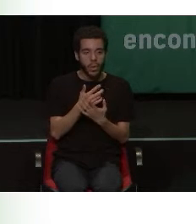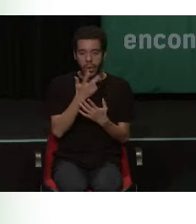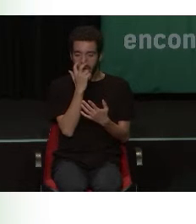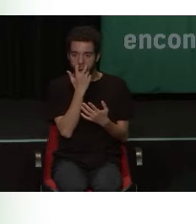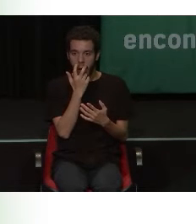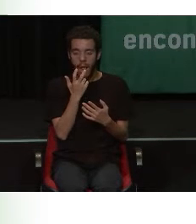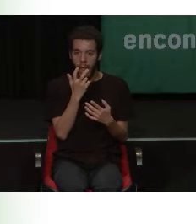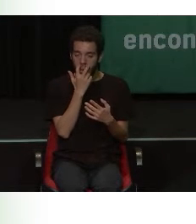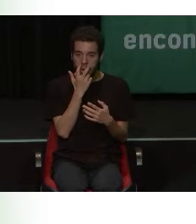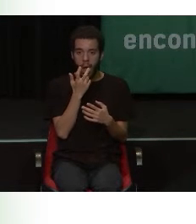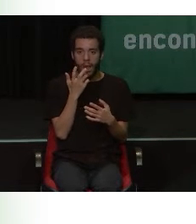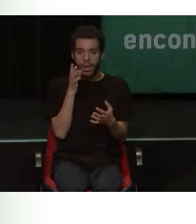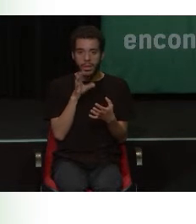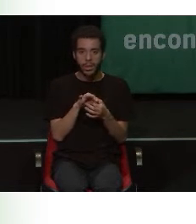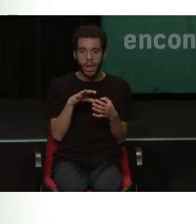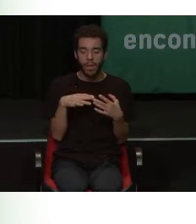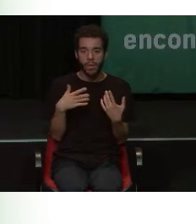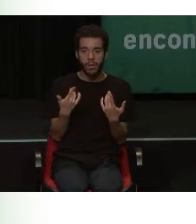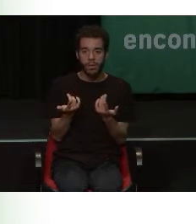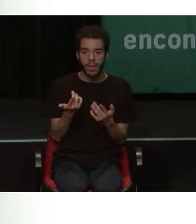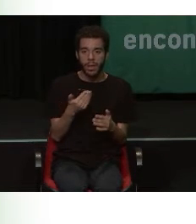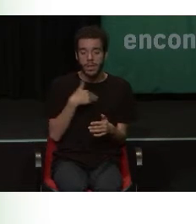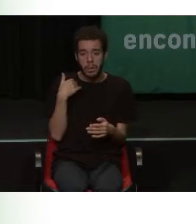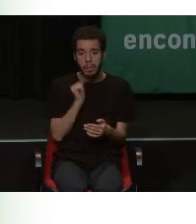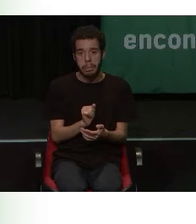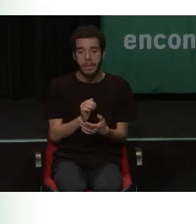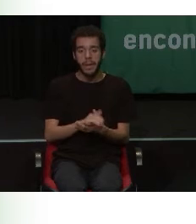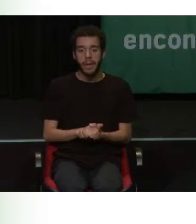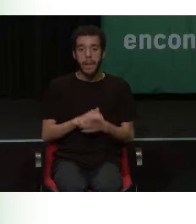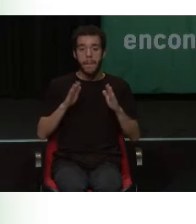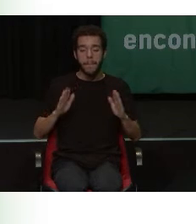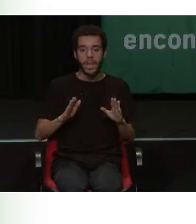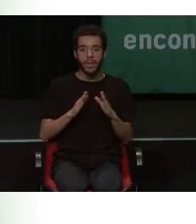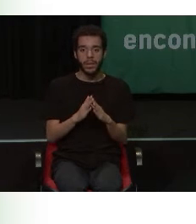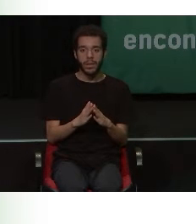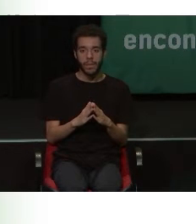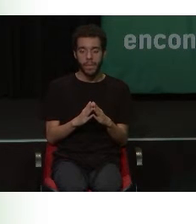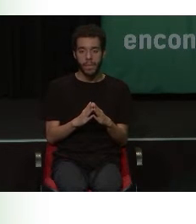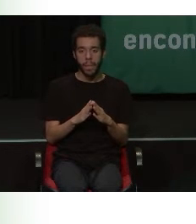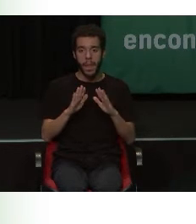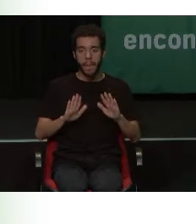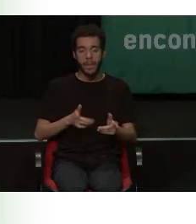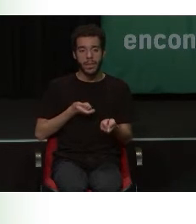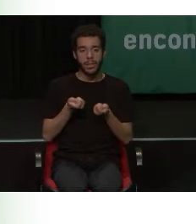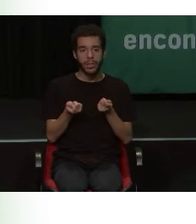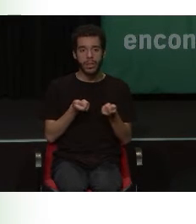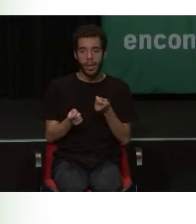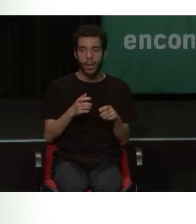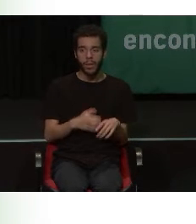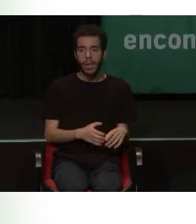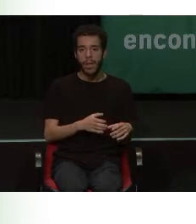upstream, I don't know, of societal health. But some are relevant for the management of the